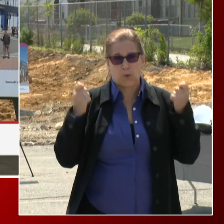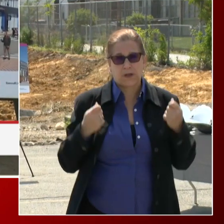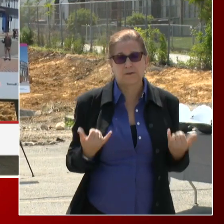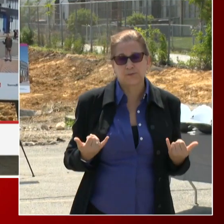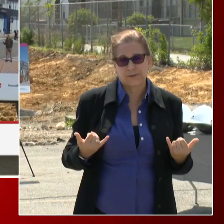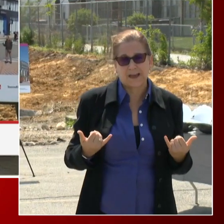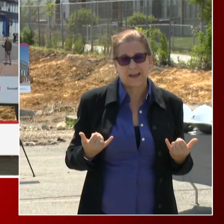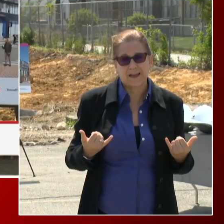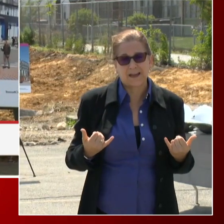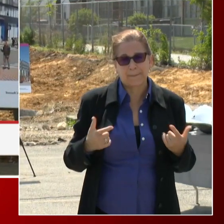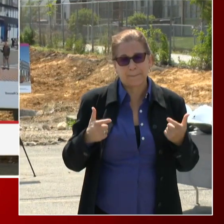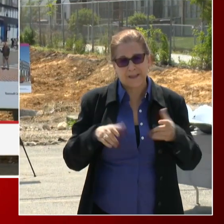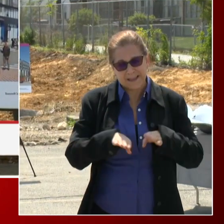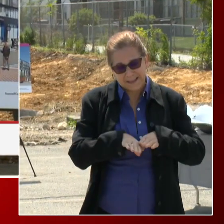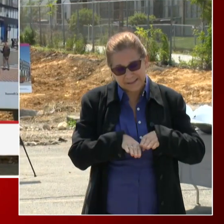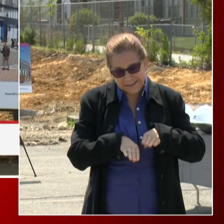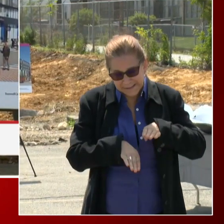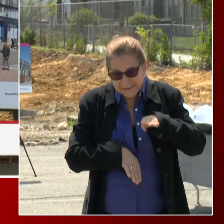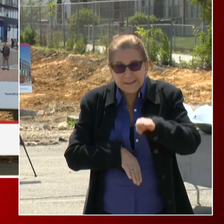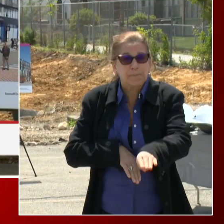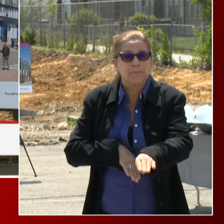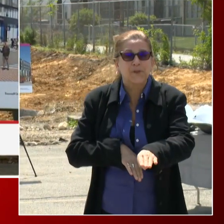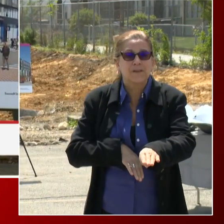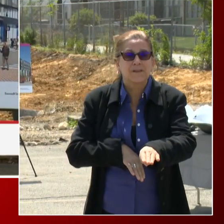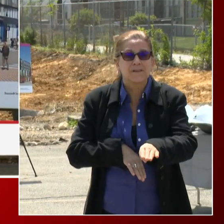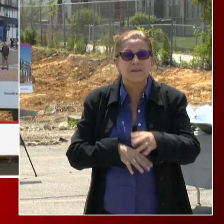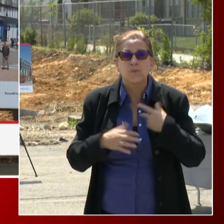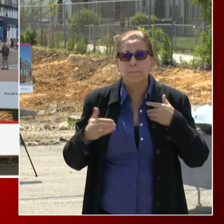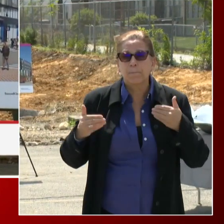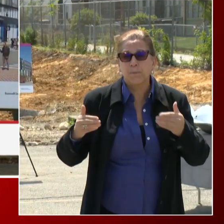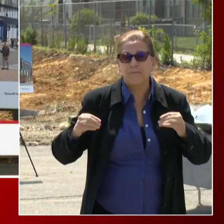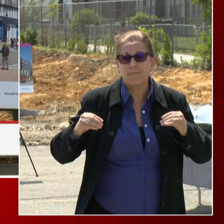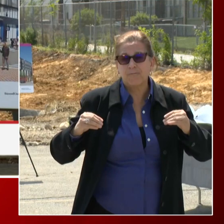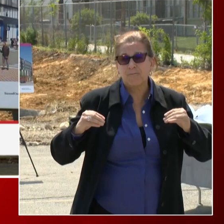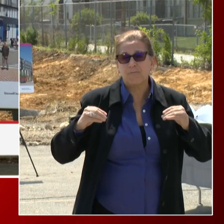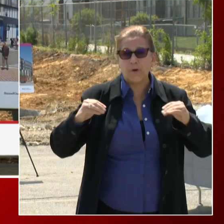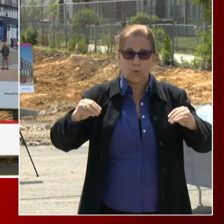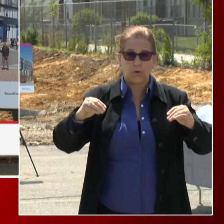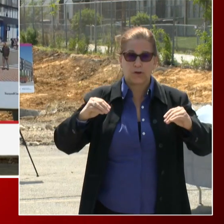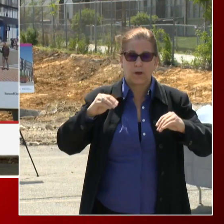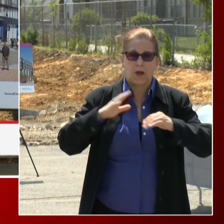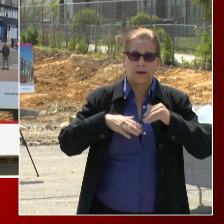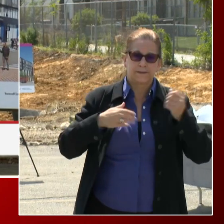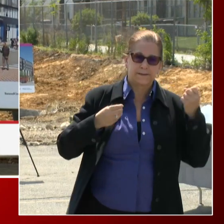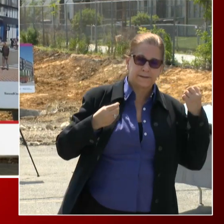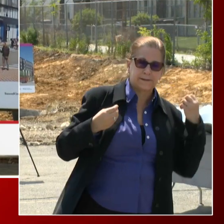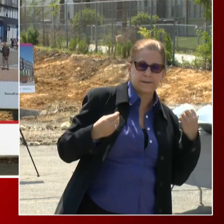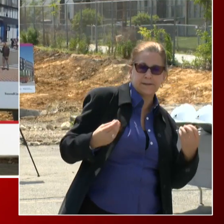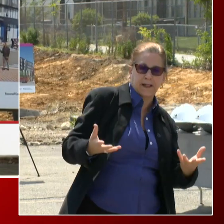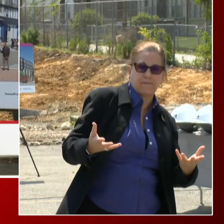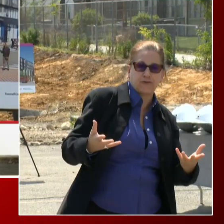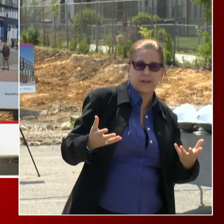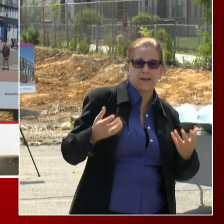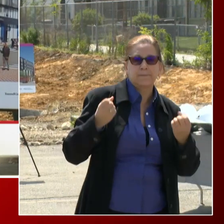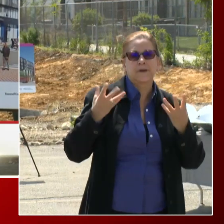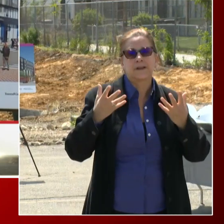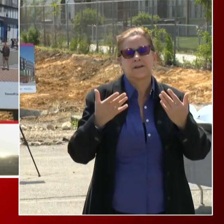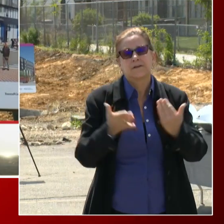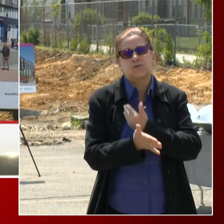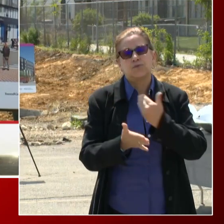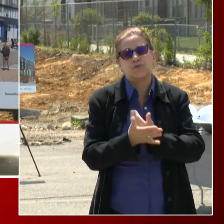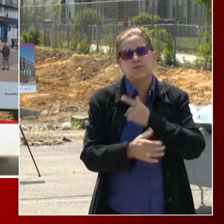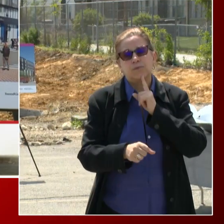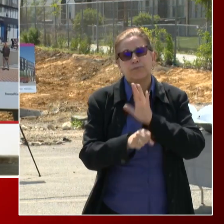milestone in a way that we move forward on delivering on a number of promises and